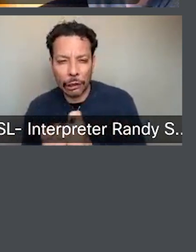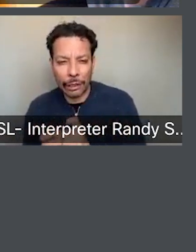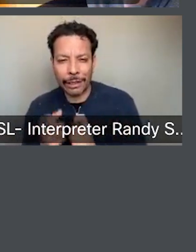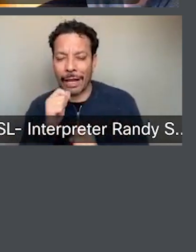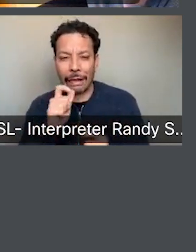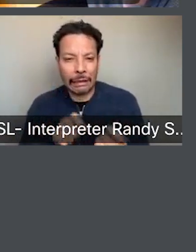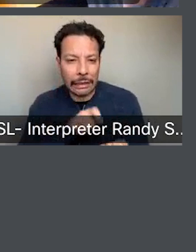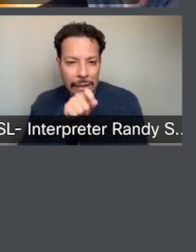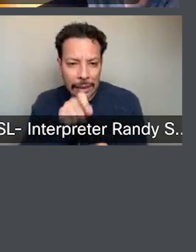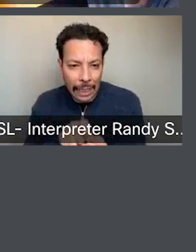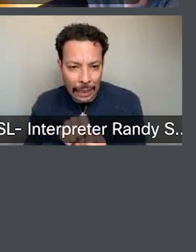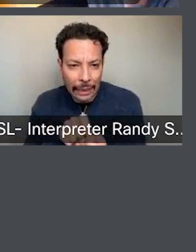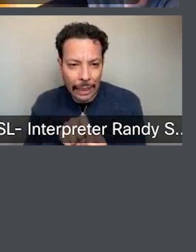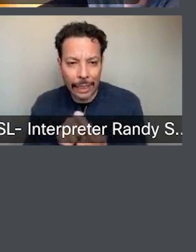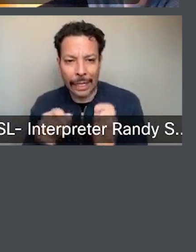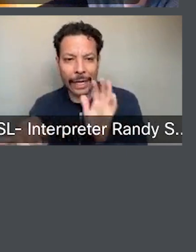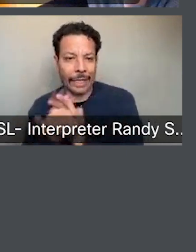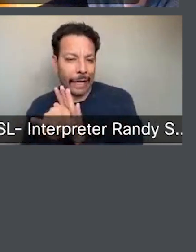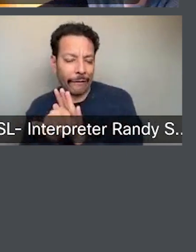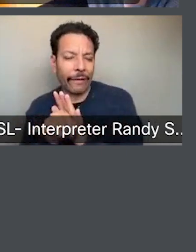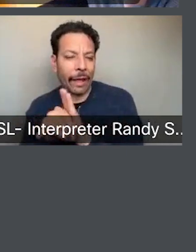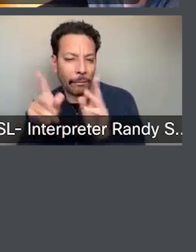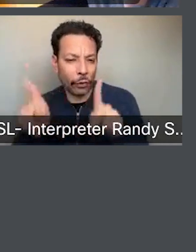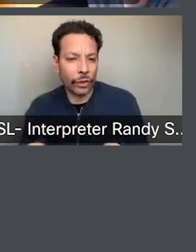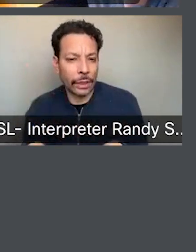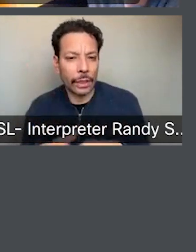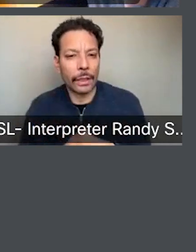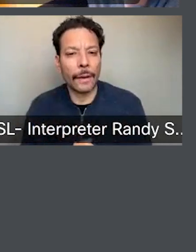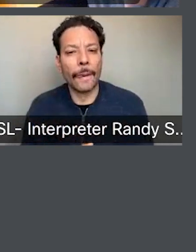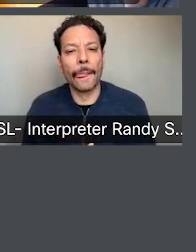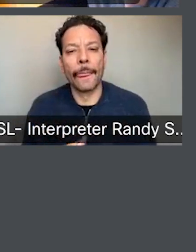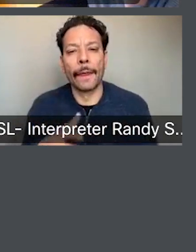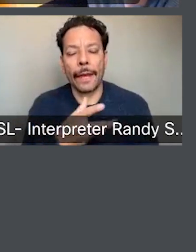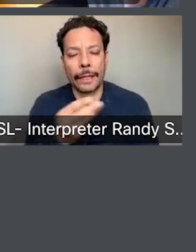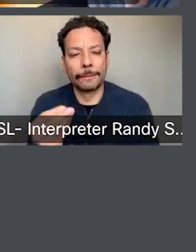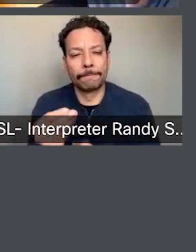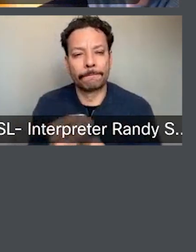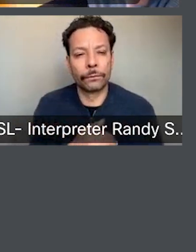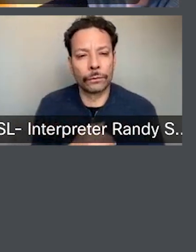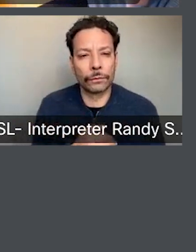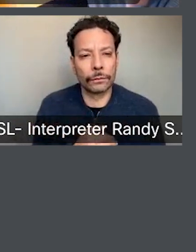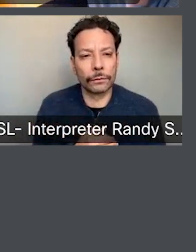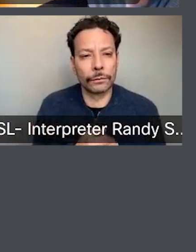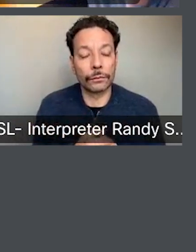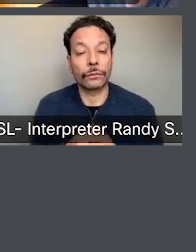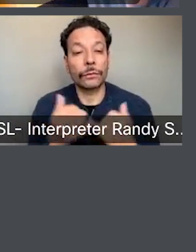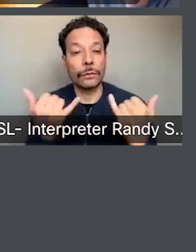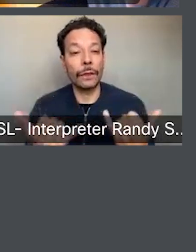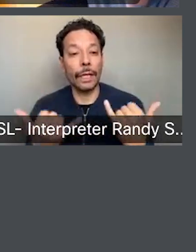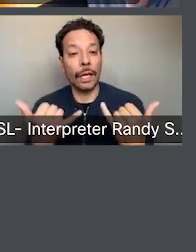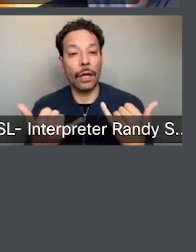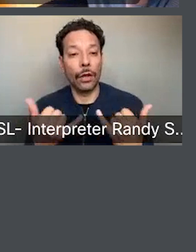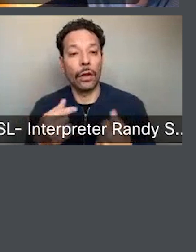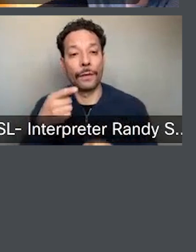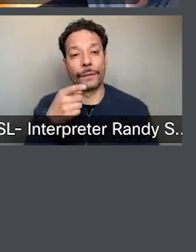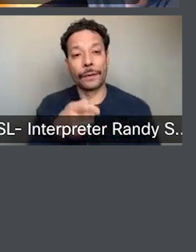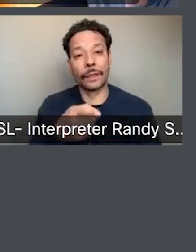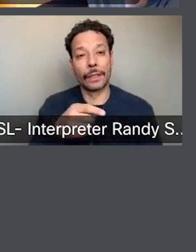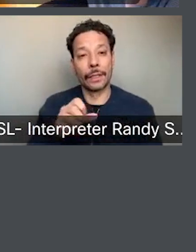exact identifier. And right now, the synthetic